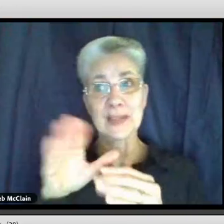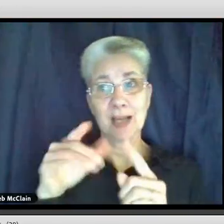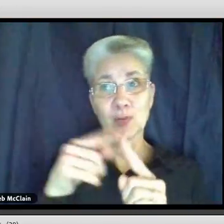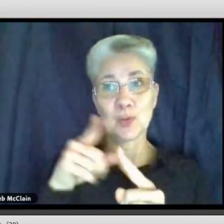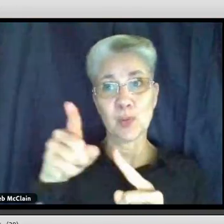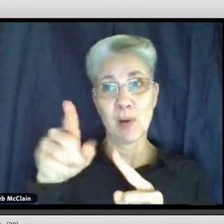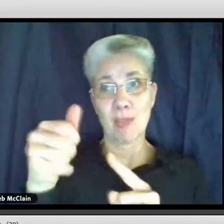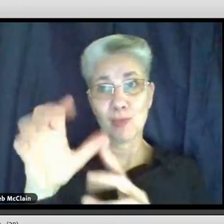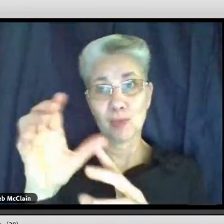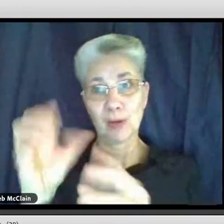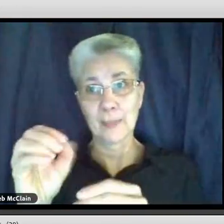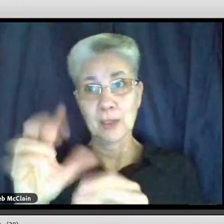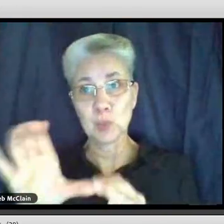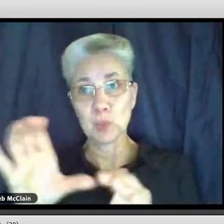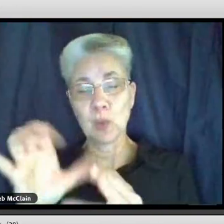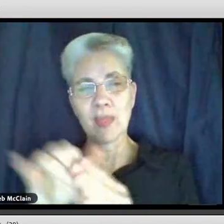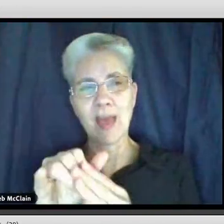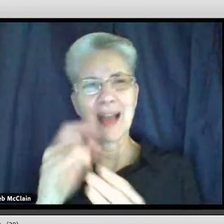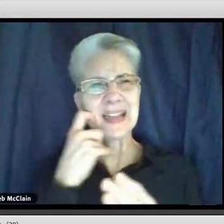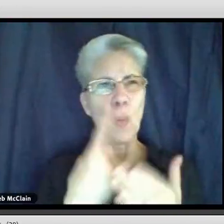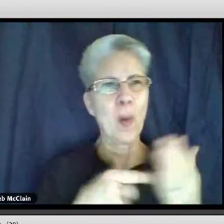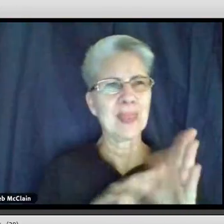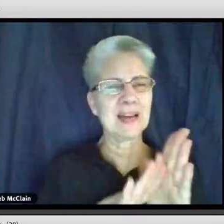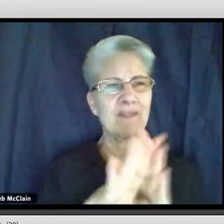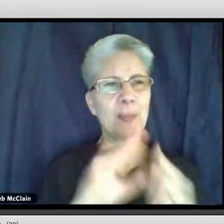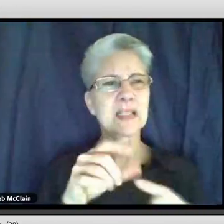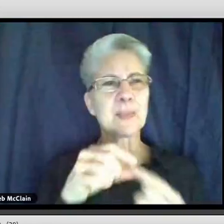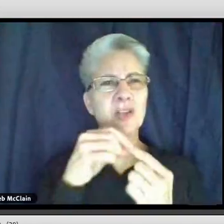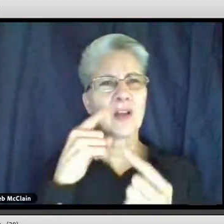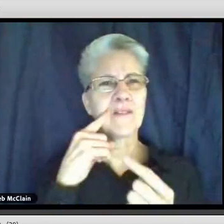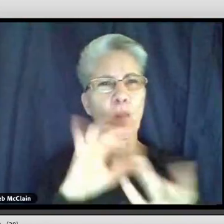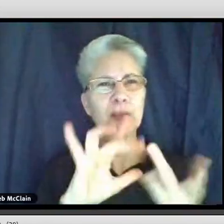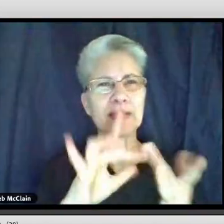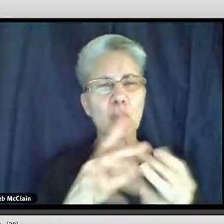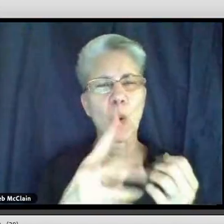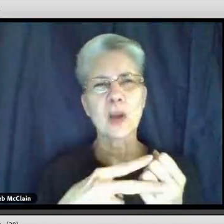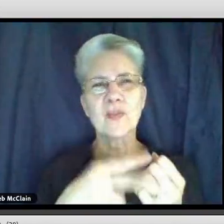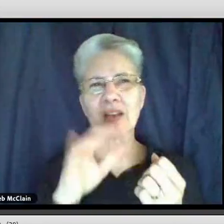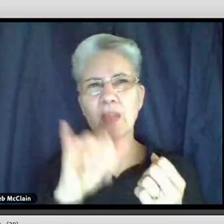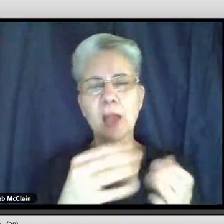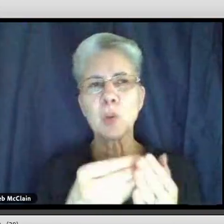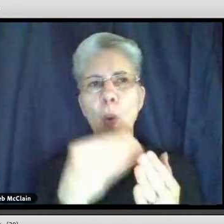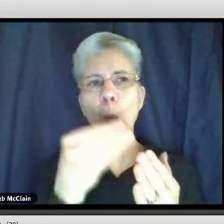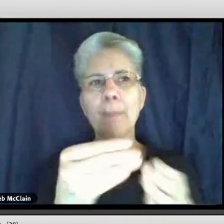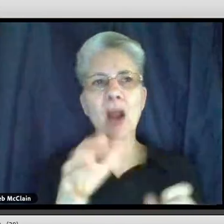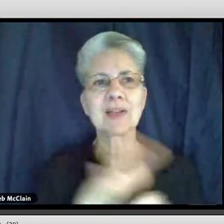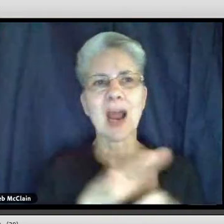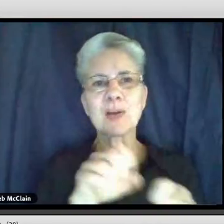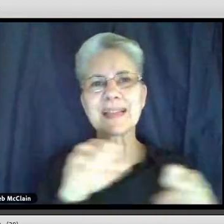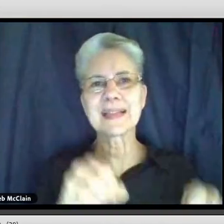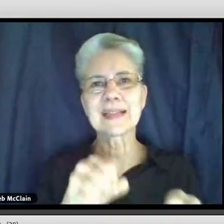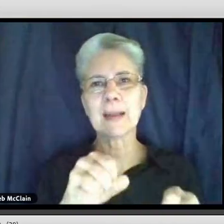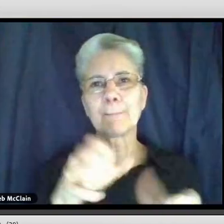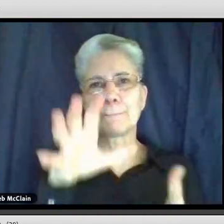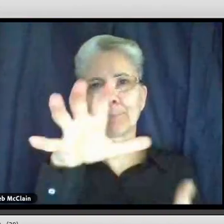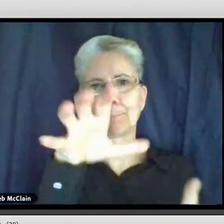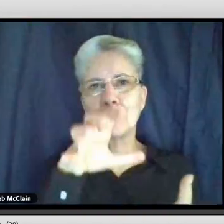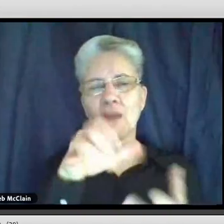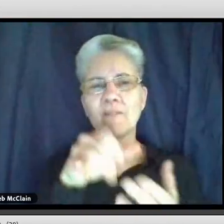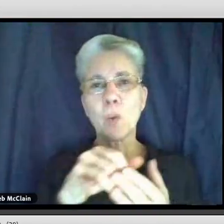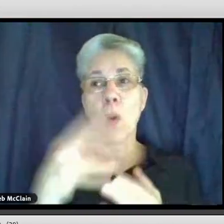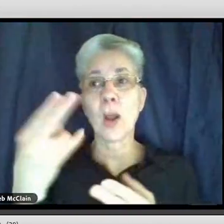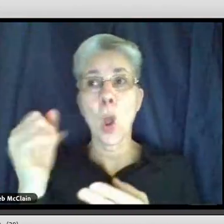Really, what they've developed, particularly for digital preservation, is you buy an entire system if you want a hosted